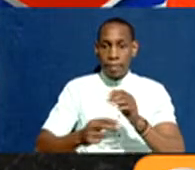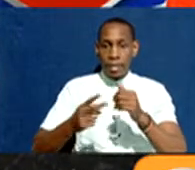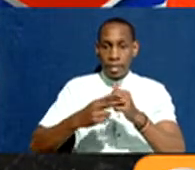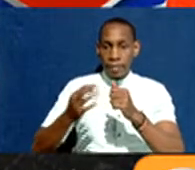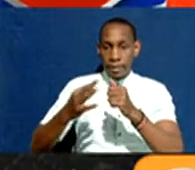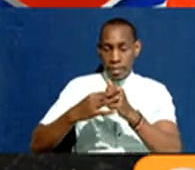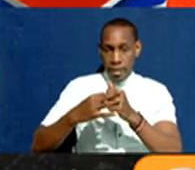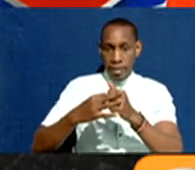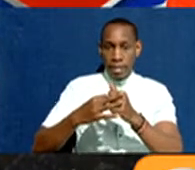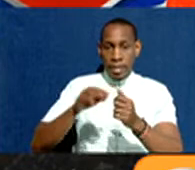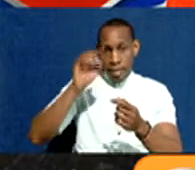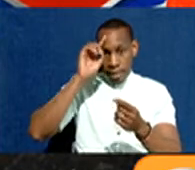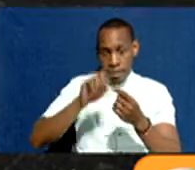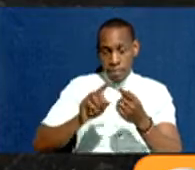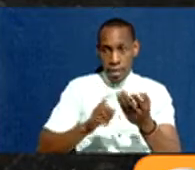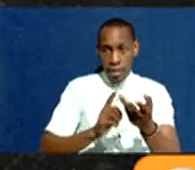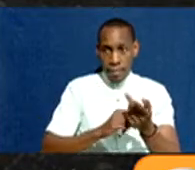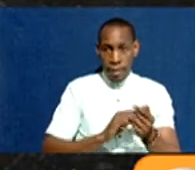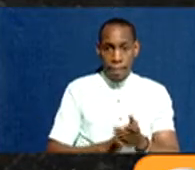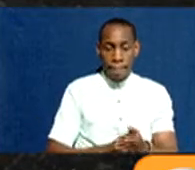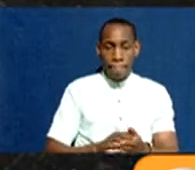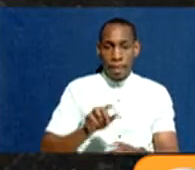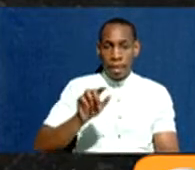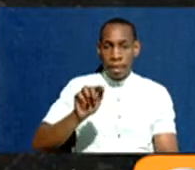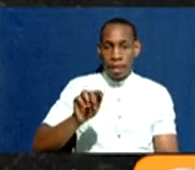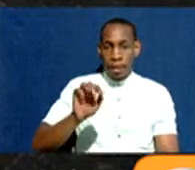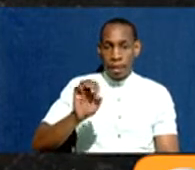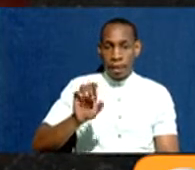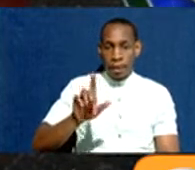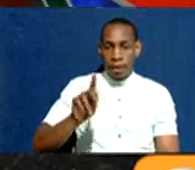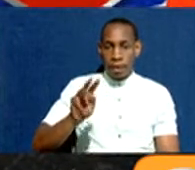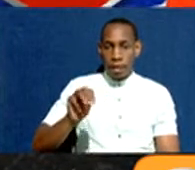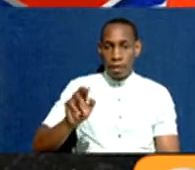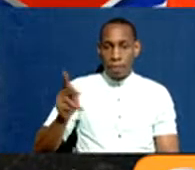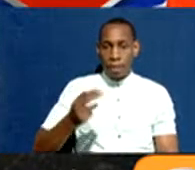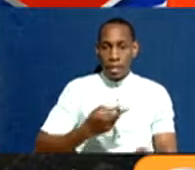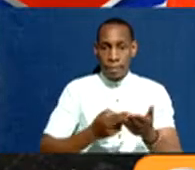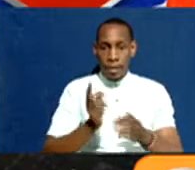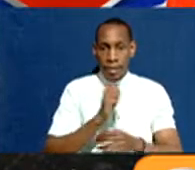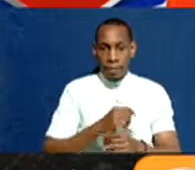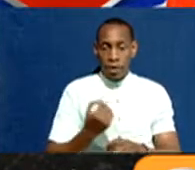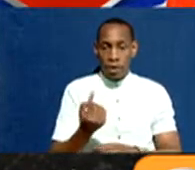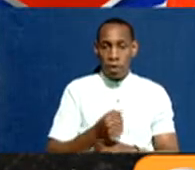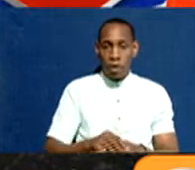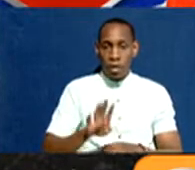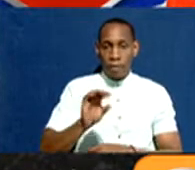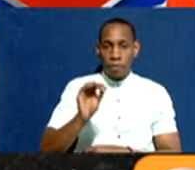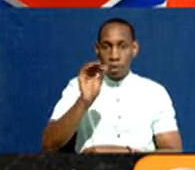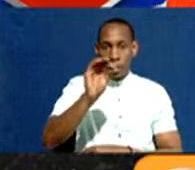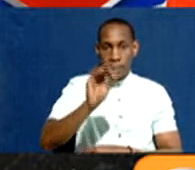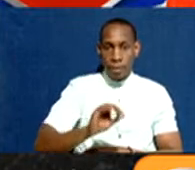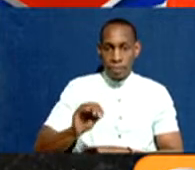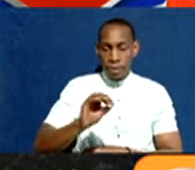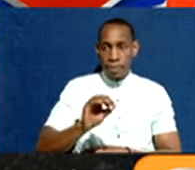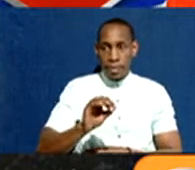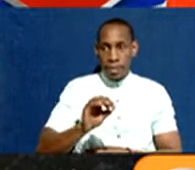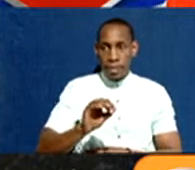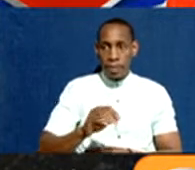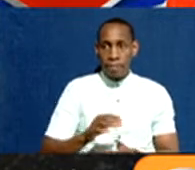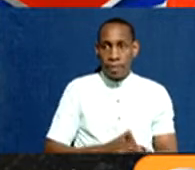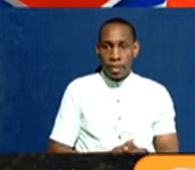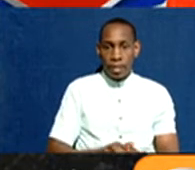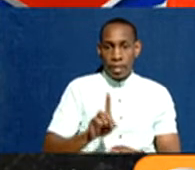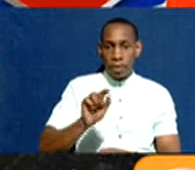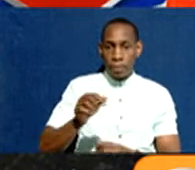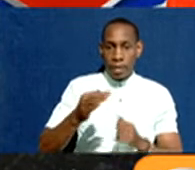78% of its target number. Telkom Kenya, on the other hand, has registered only 40% of its target with